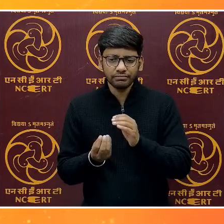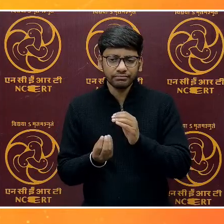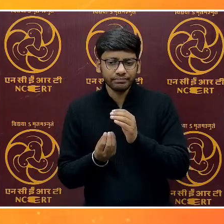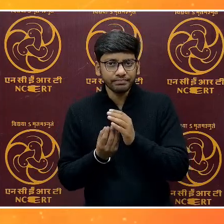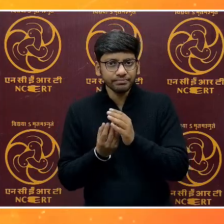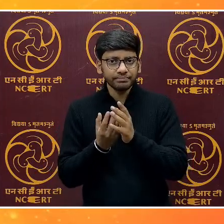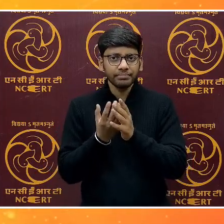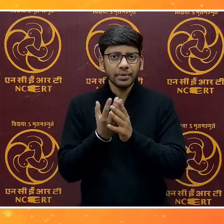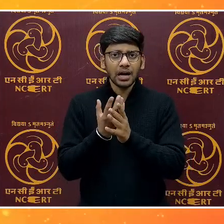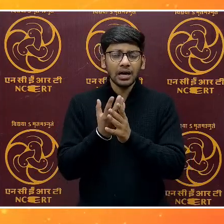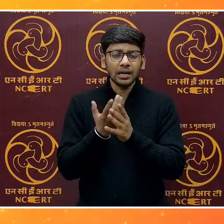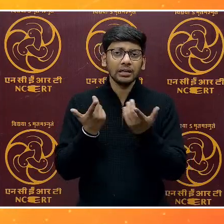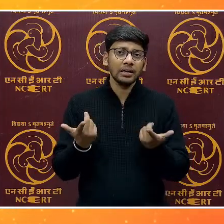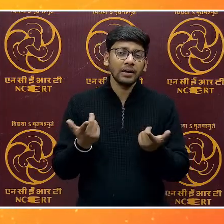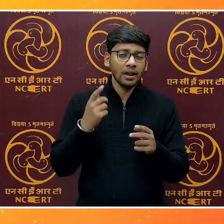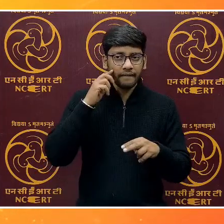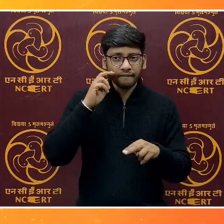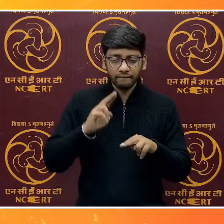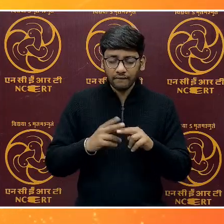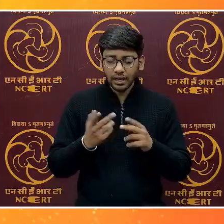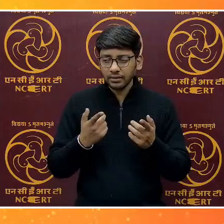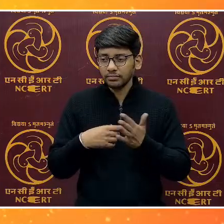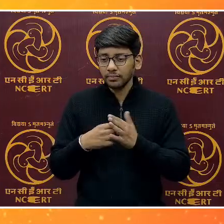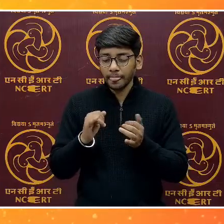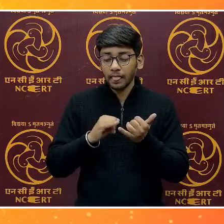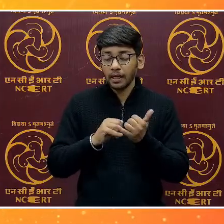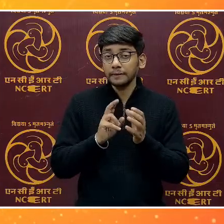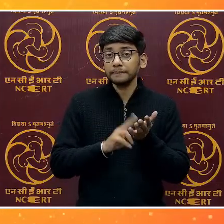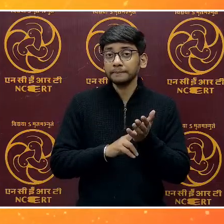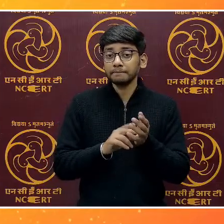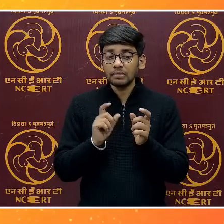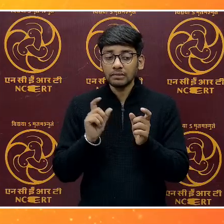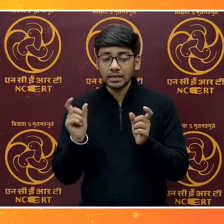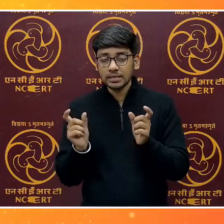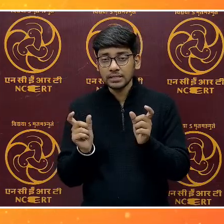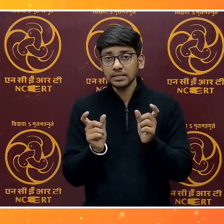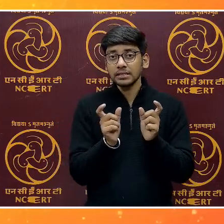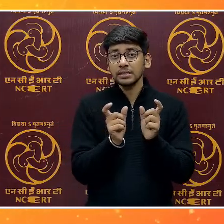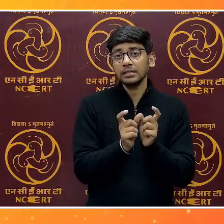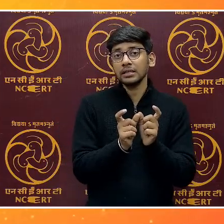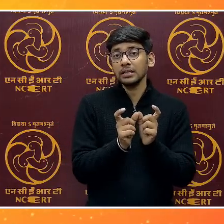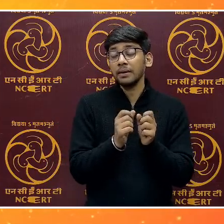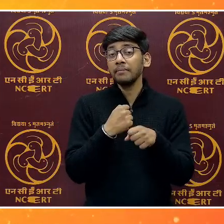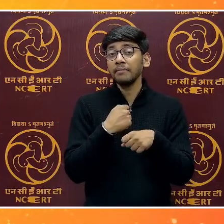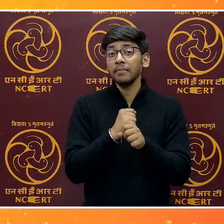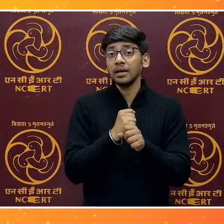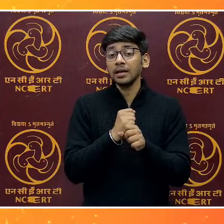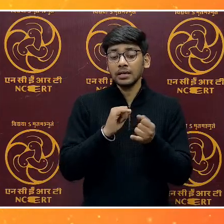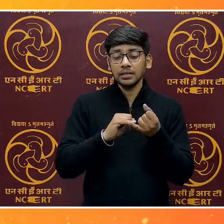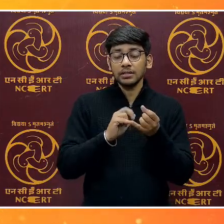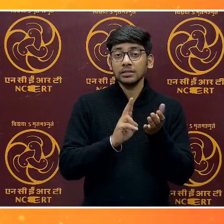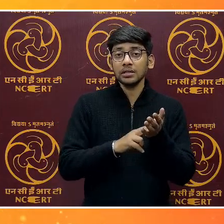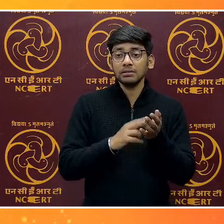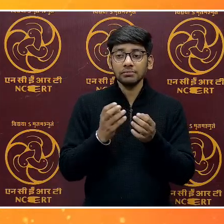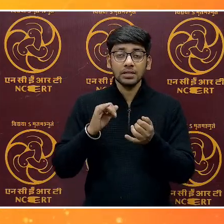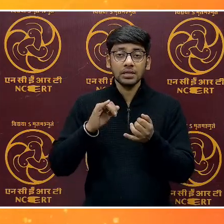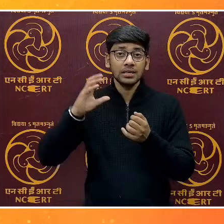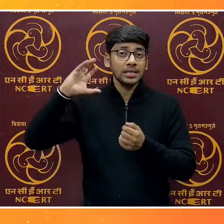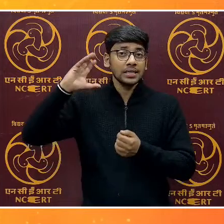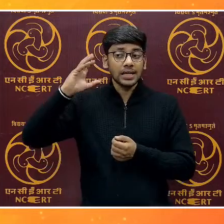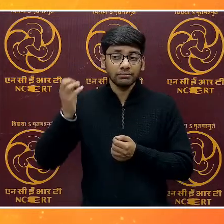Yeah. And when we attach sun or prefix sun to rise, what does it make? Sunrise. It